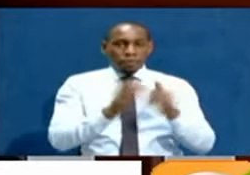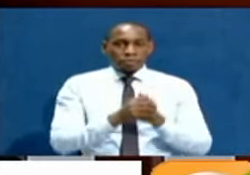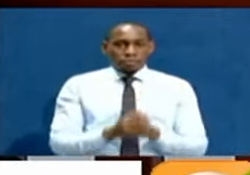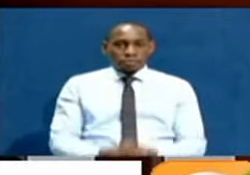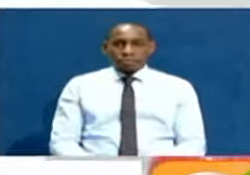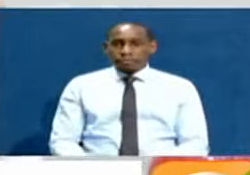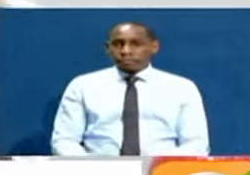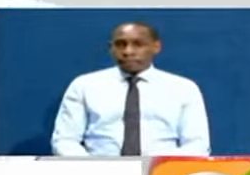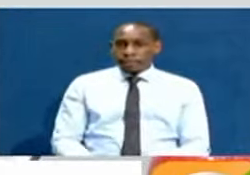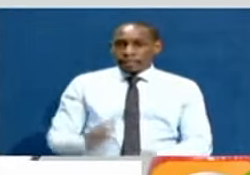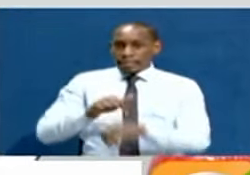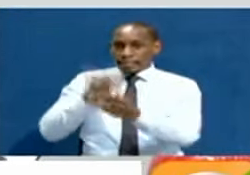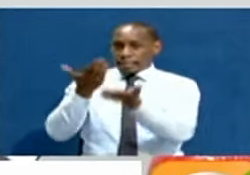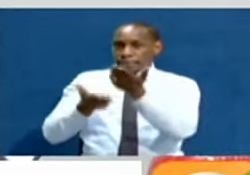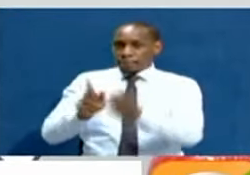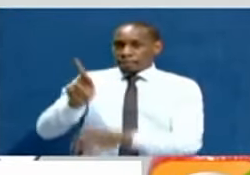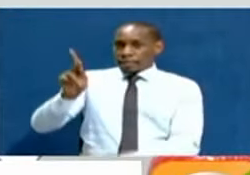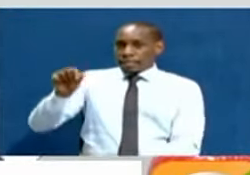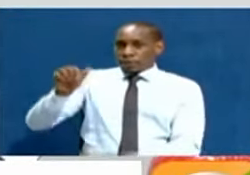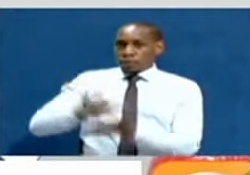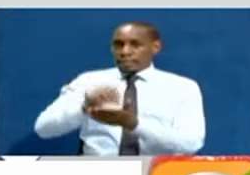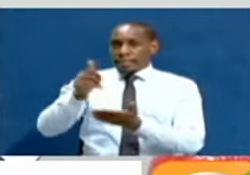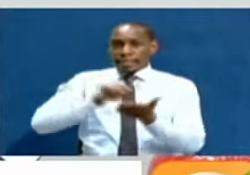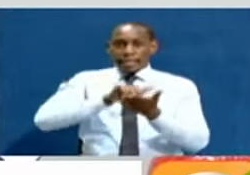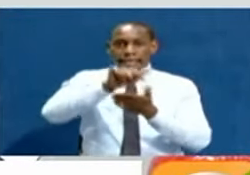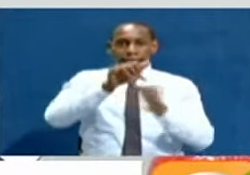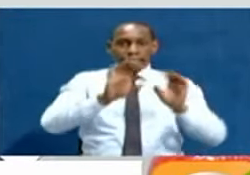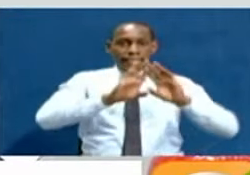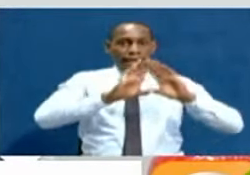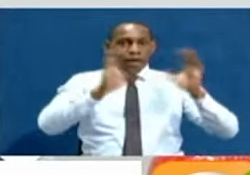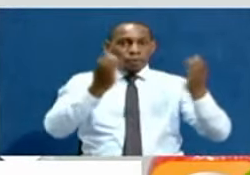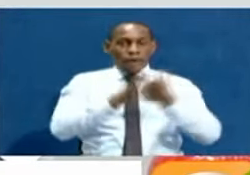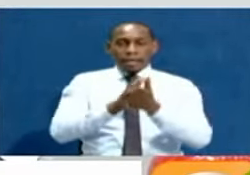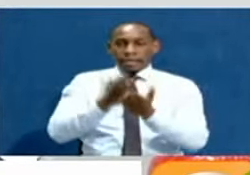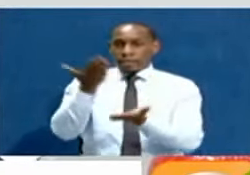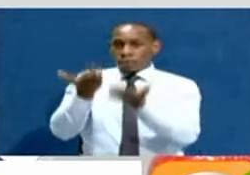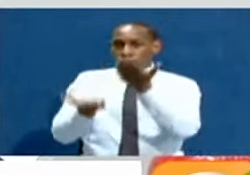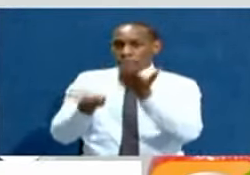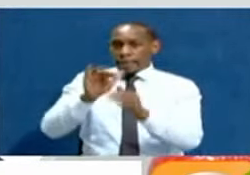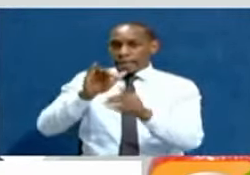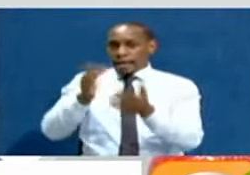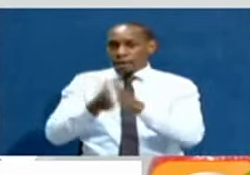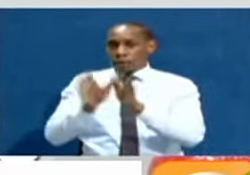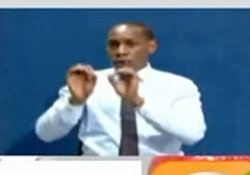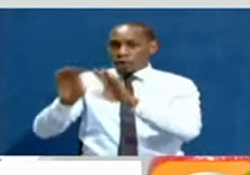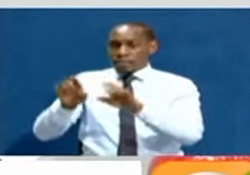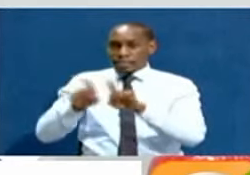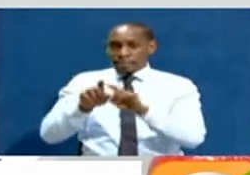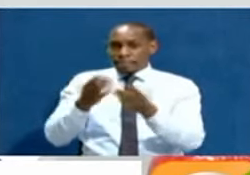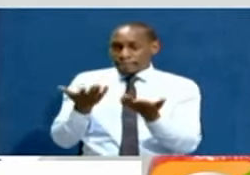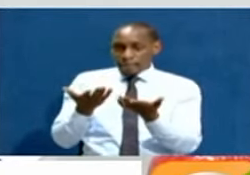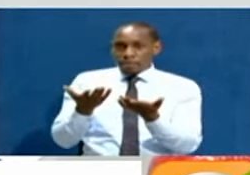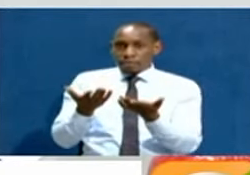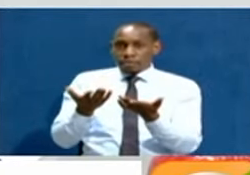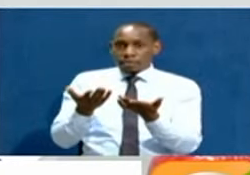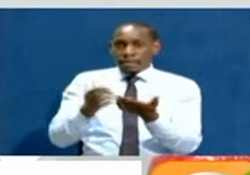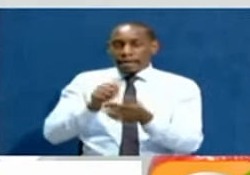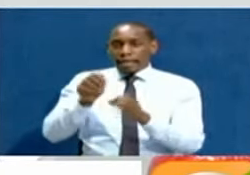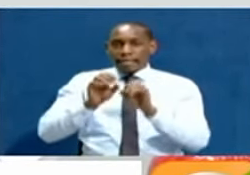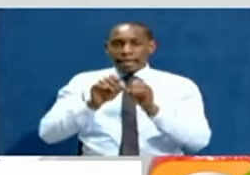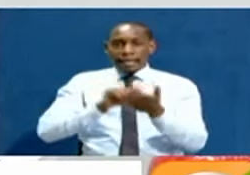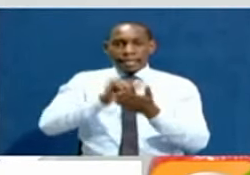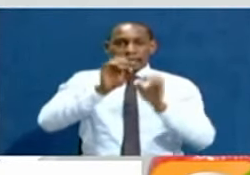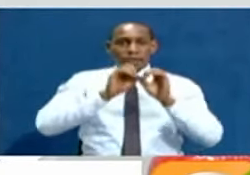form. Michael, when you compare Kenya Airways with other airlines around the world, how does it compare? How does it rate in terms of the losses? Because I understand there some airlines have